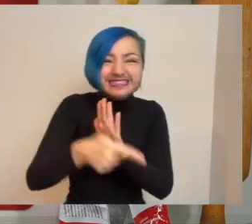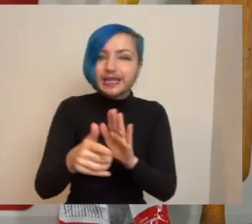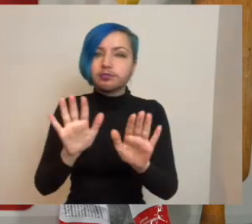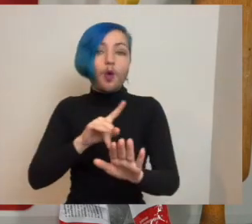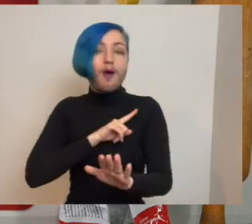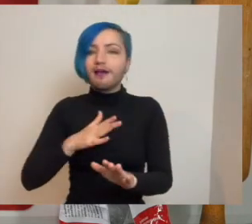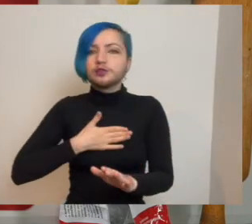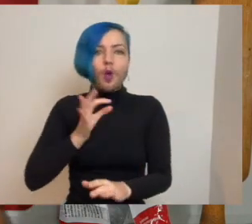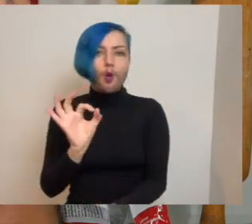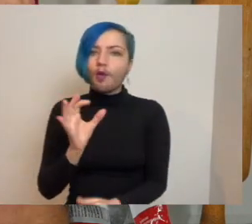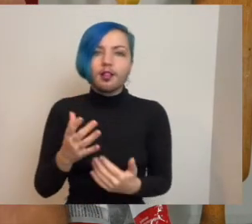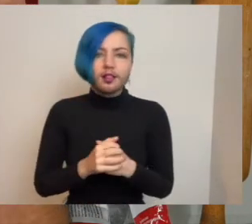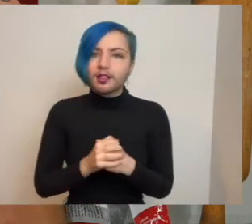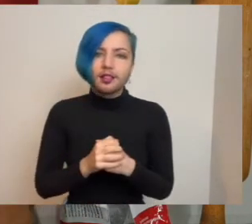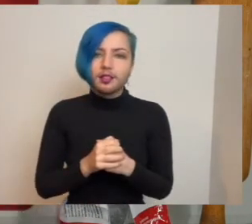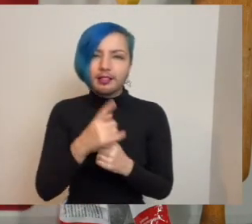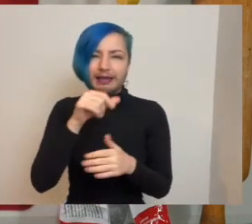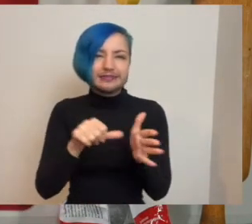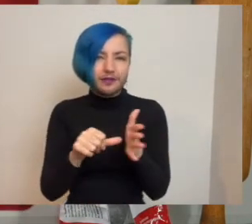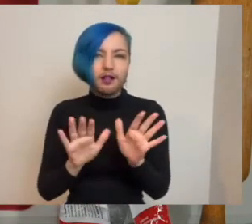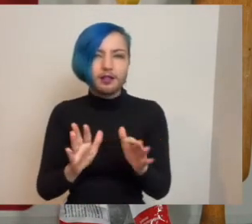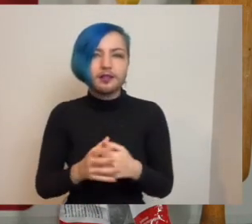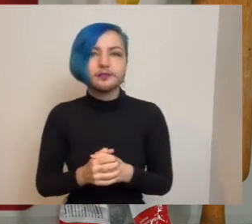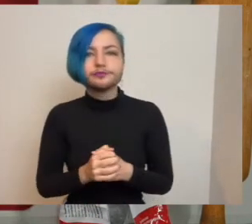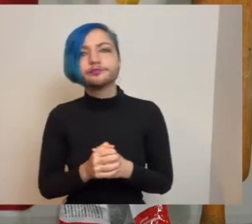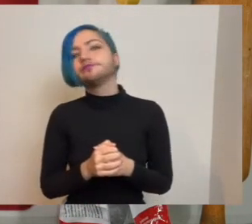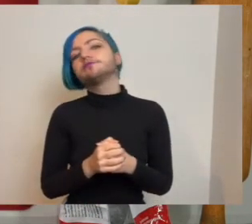because it's difficult if you make a hole.